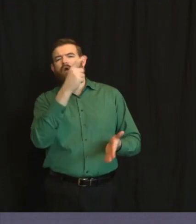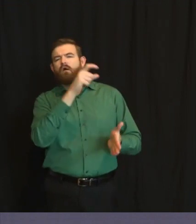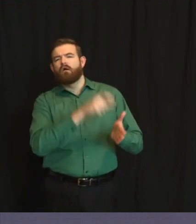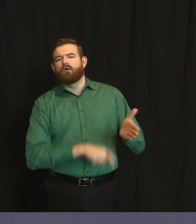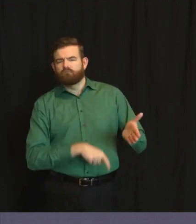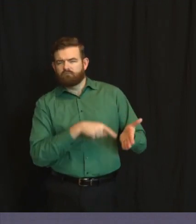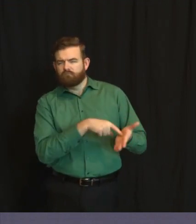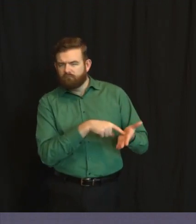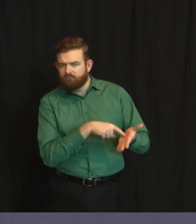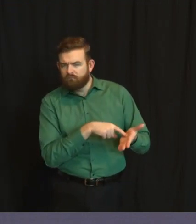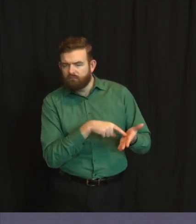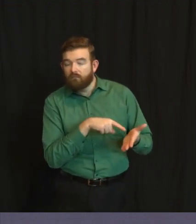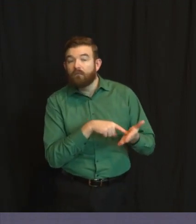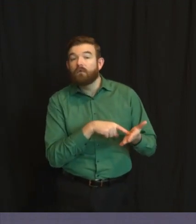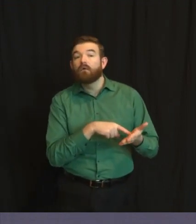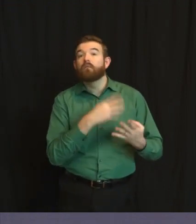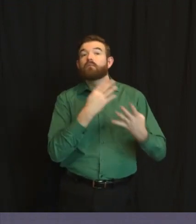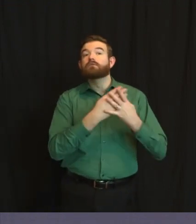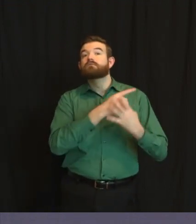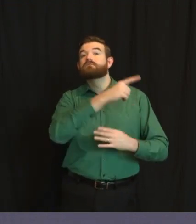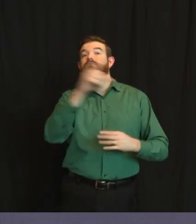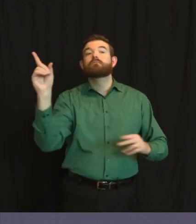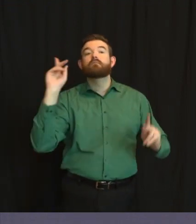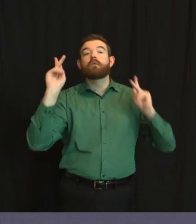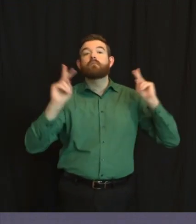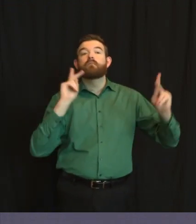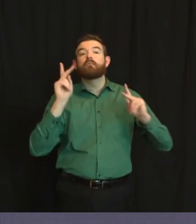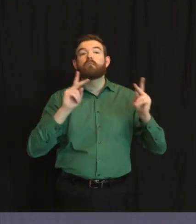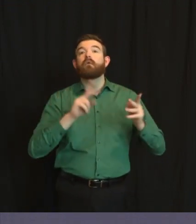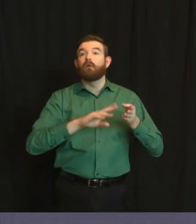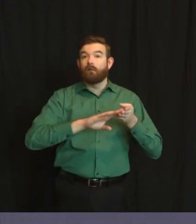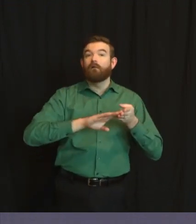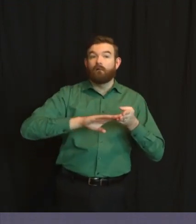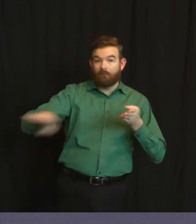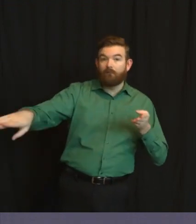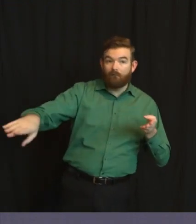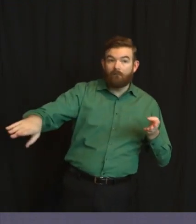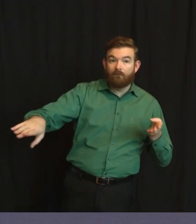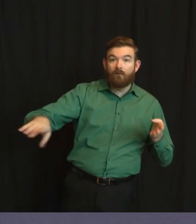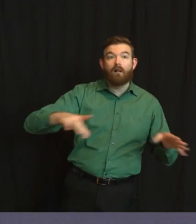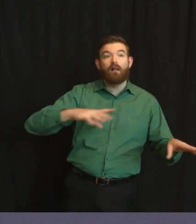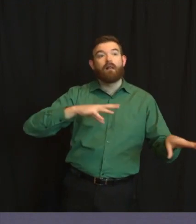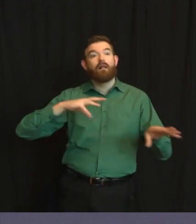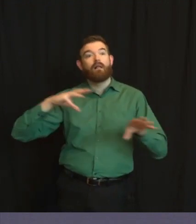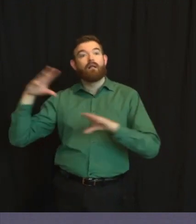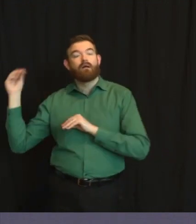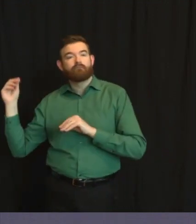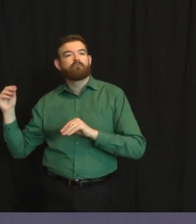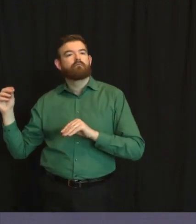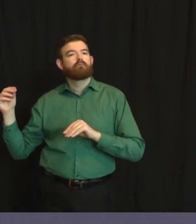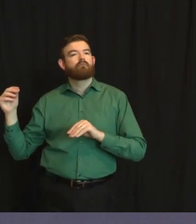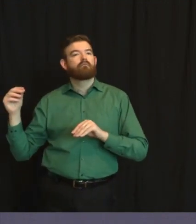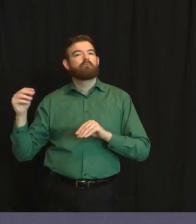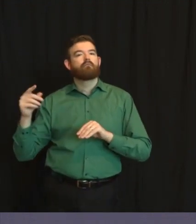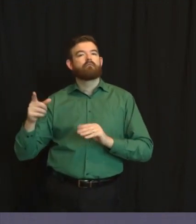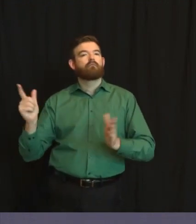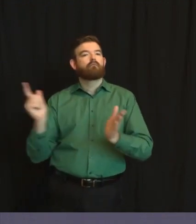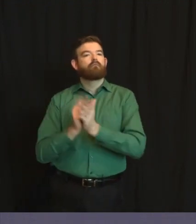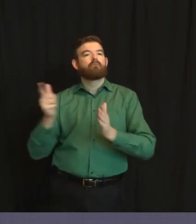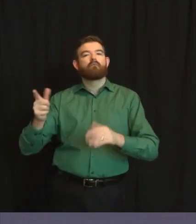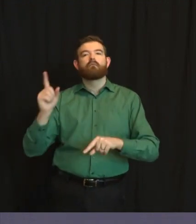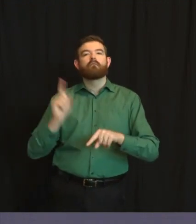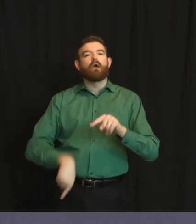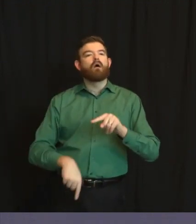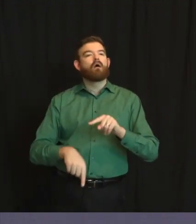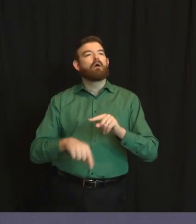prisoners potentially being released but prohibited from giving interviews or opinions to the press, radio, and TV. Wanted to ask whose idea that